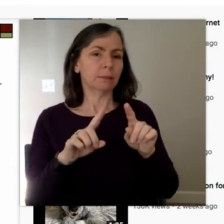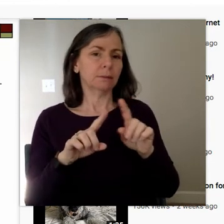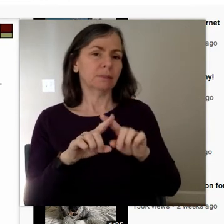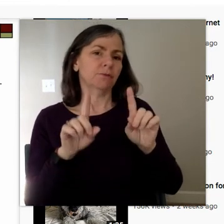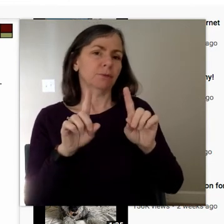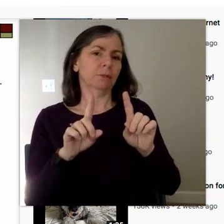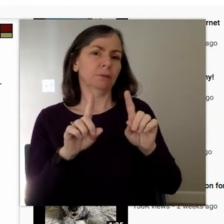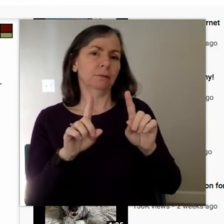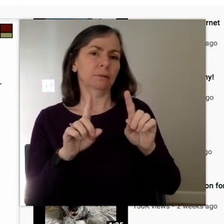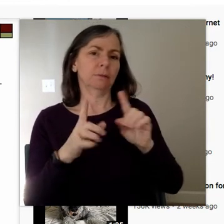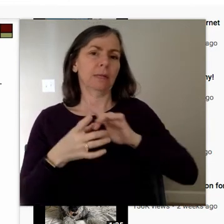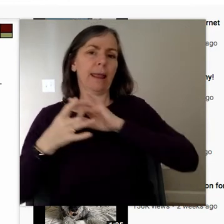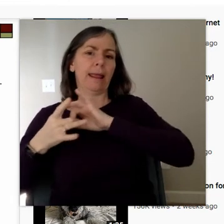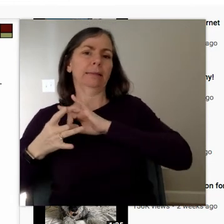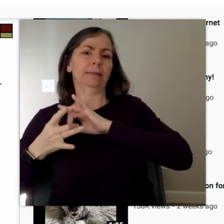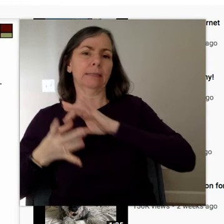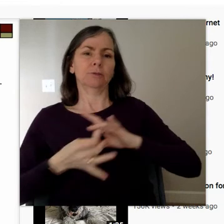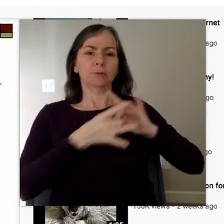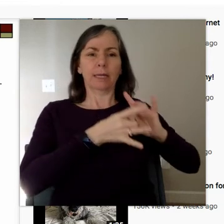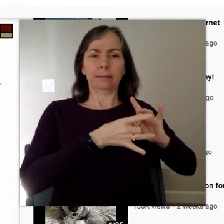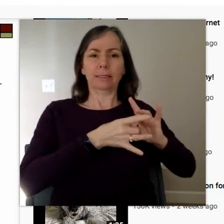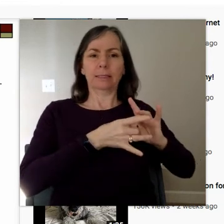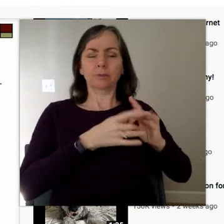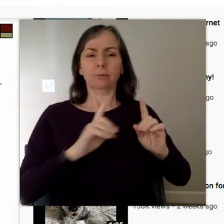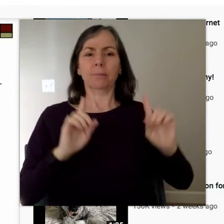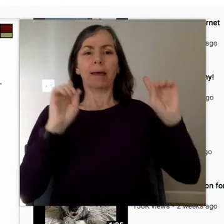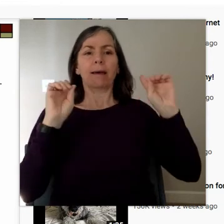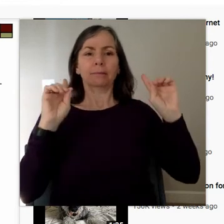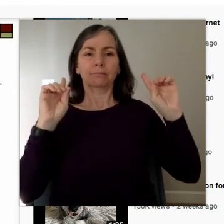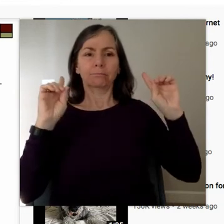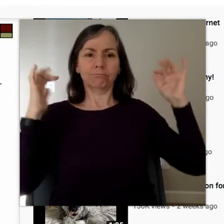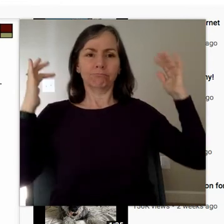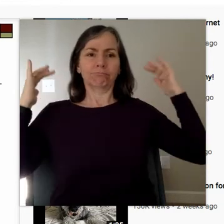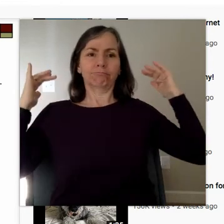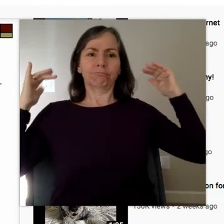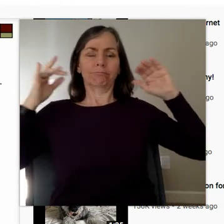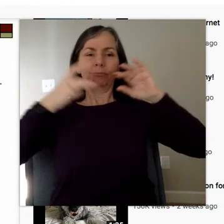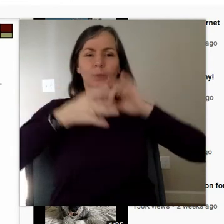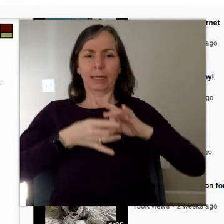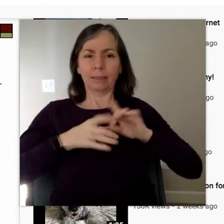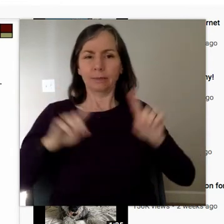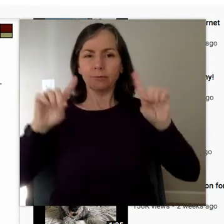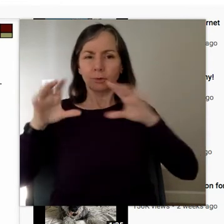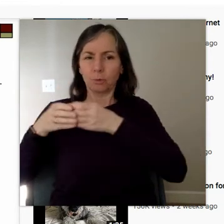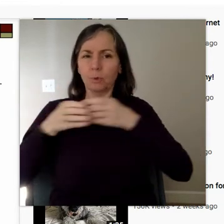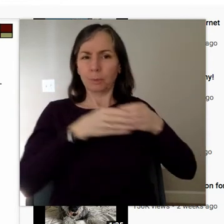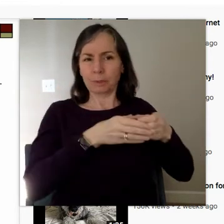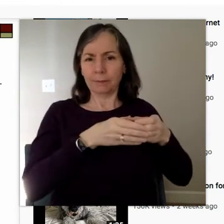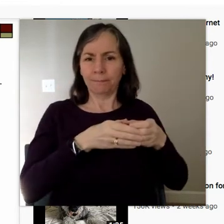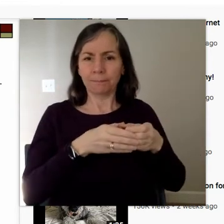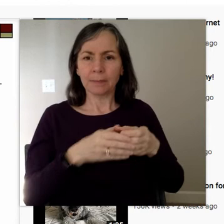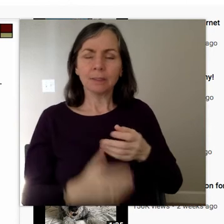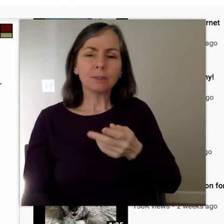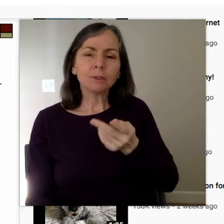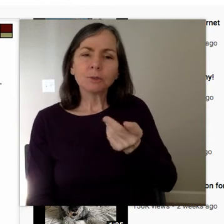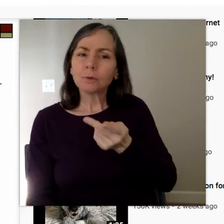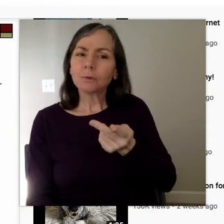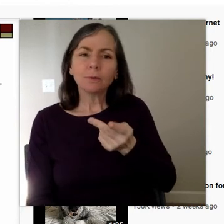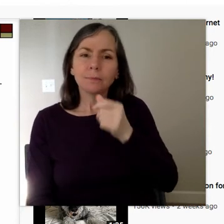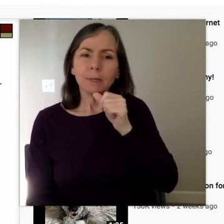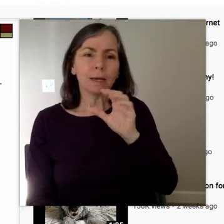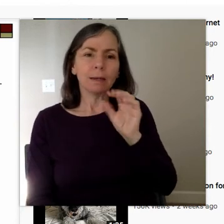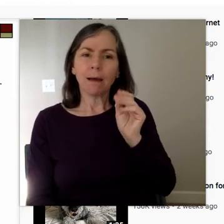ancestors. Okay, so I just moved this down so you can see that word origin. Not similar in origins. They did not come from a common ancestor, but they have a similar